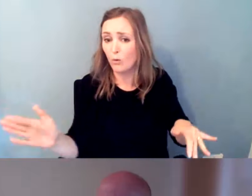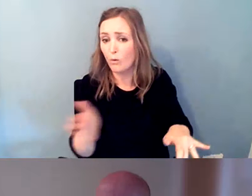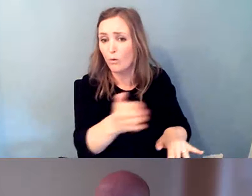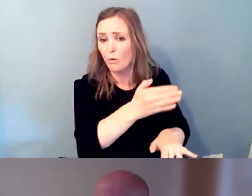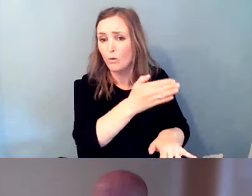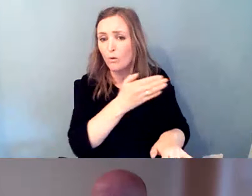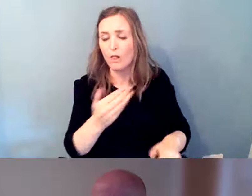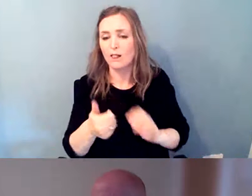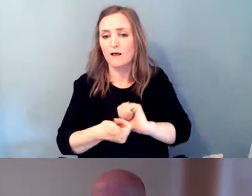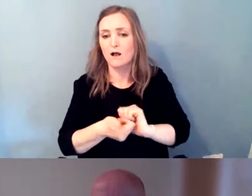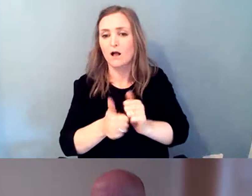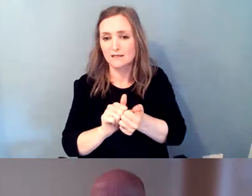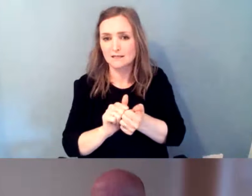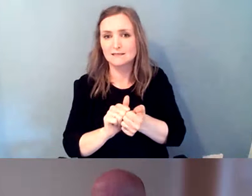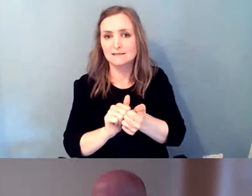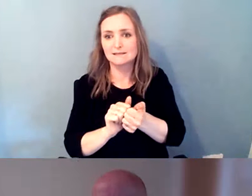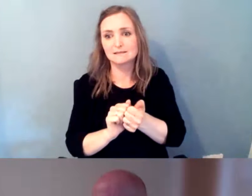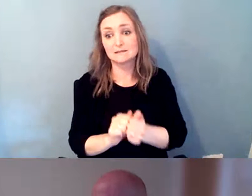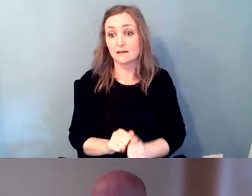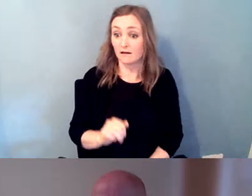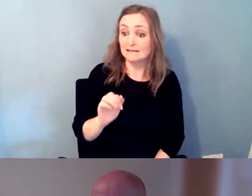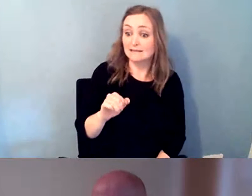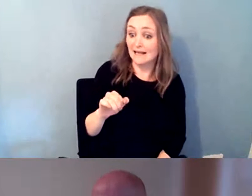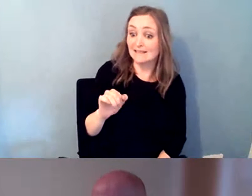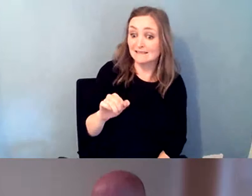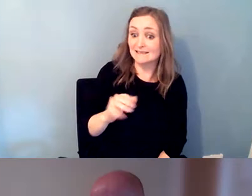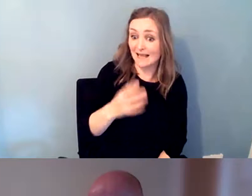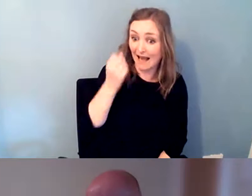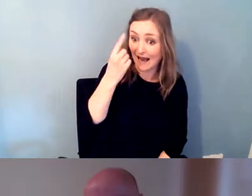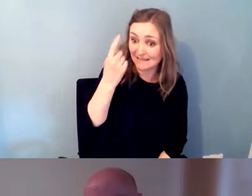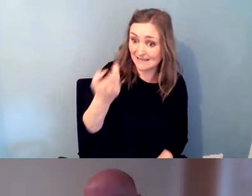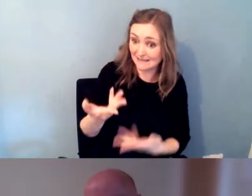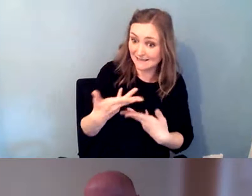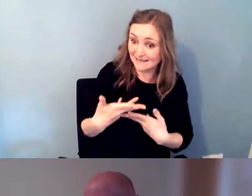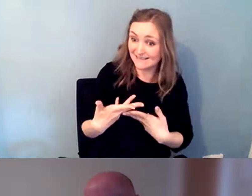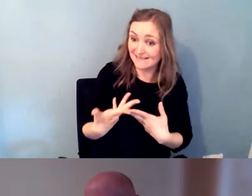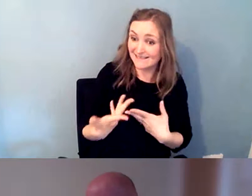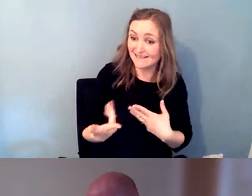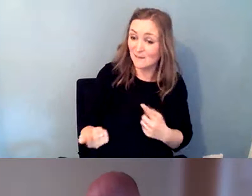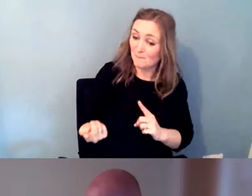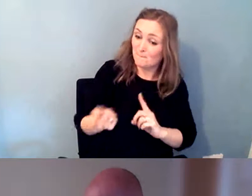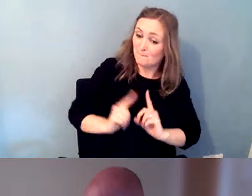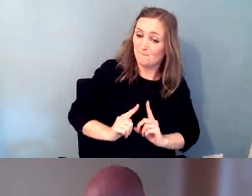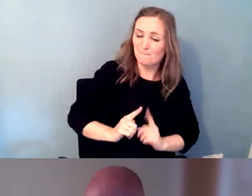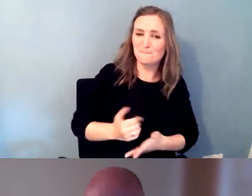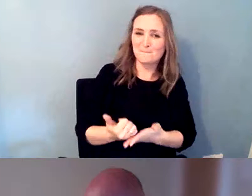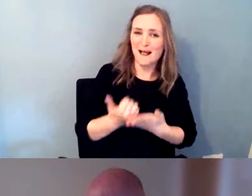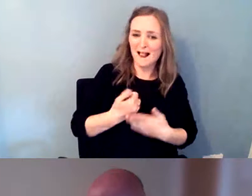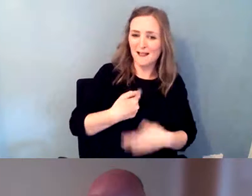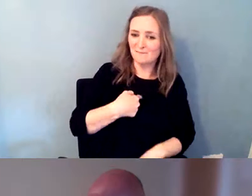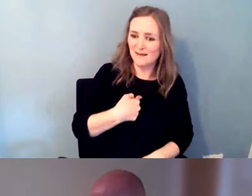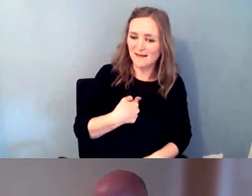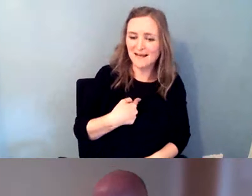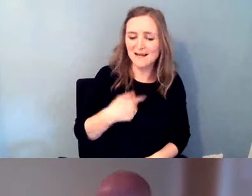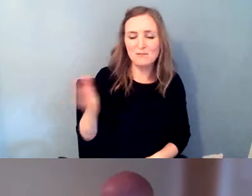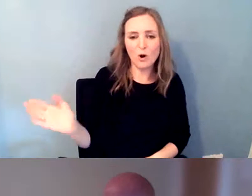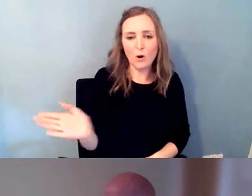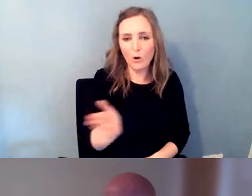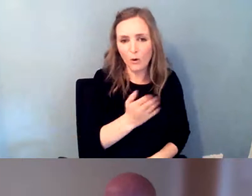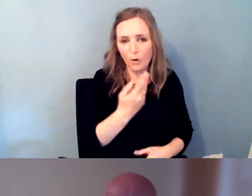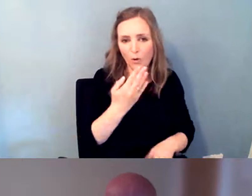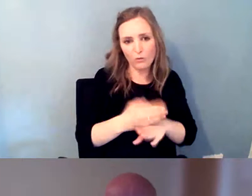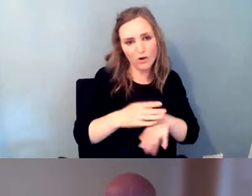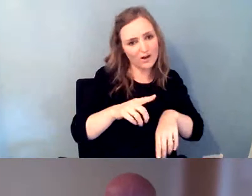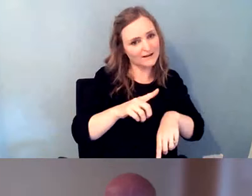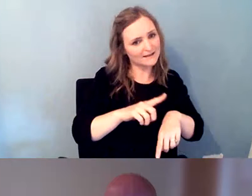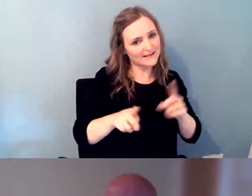my goodness, Peter, if you've got any ideas on that, come and help me, because, you know, we all work differently. We all have different